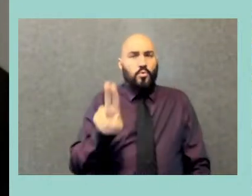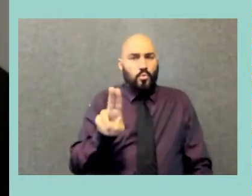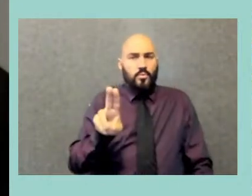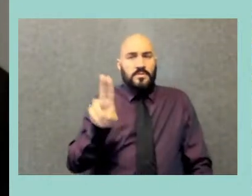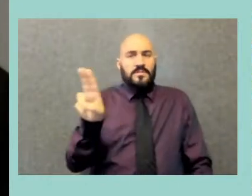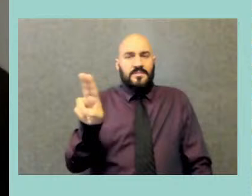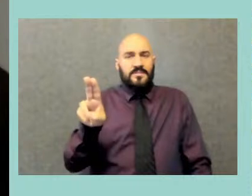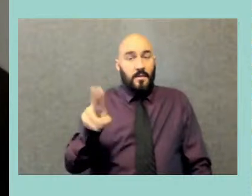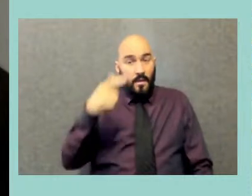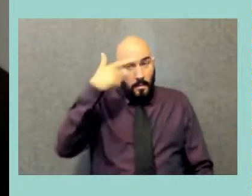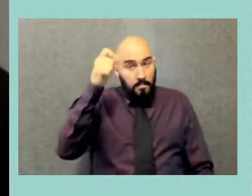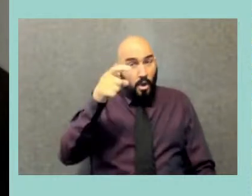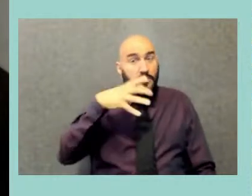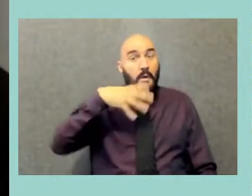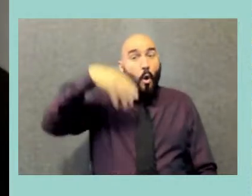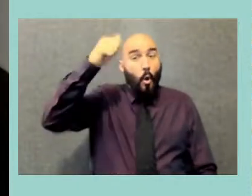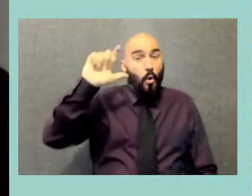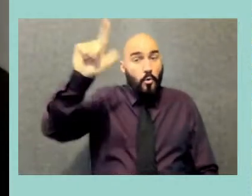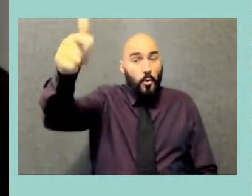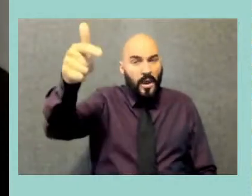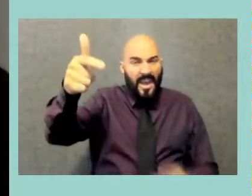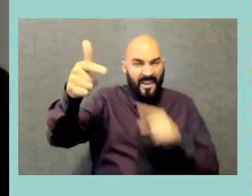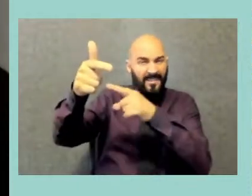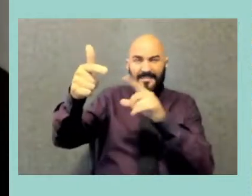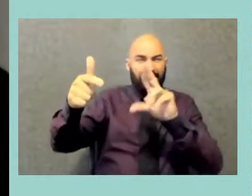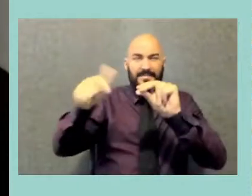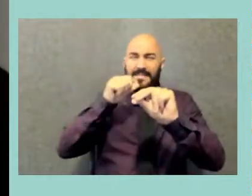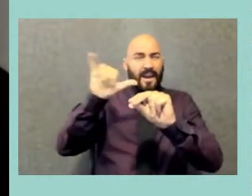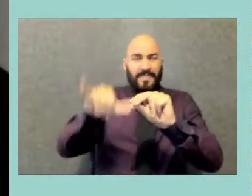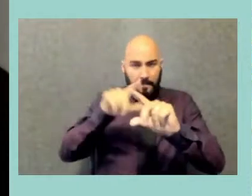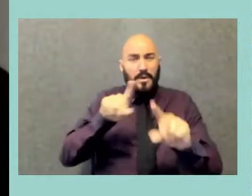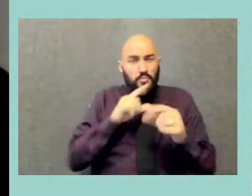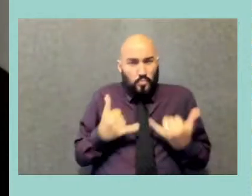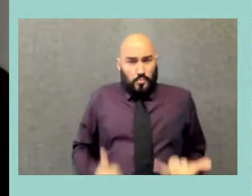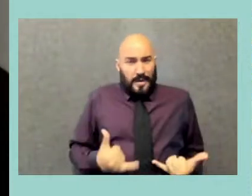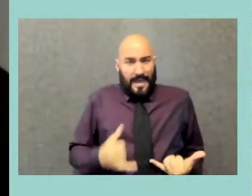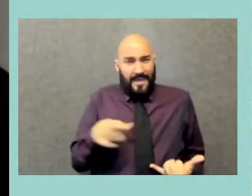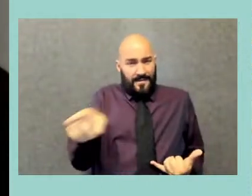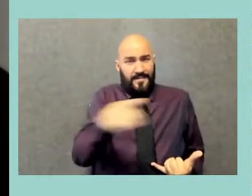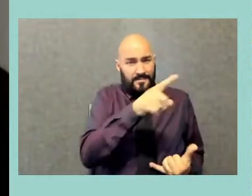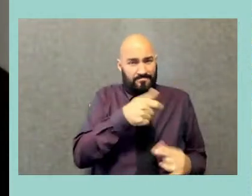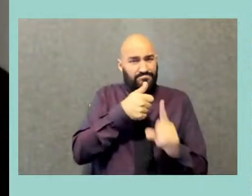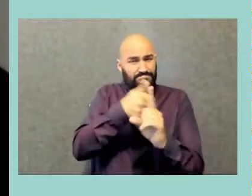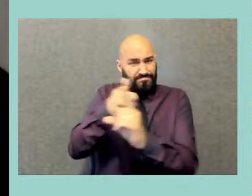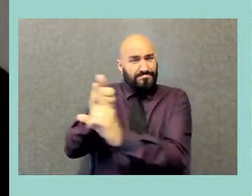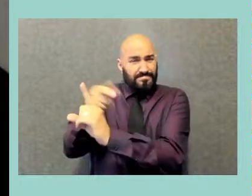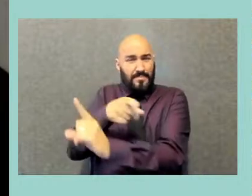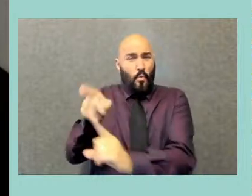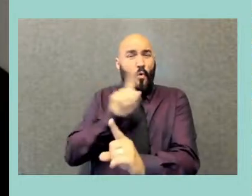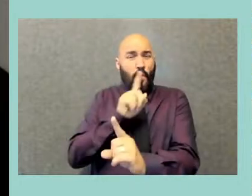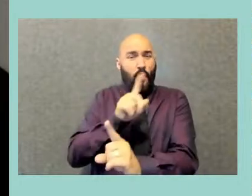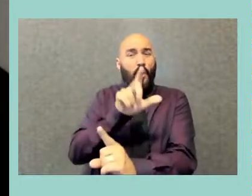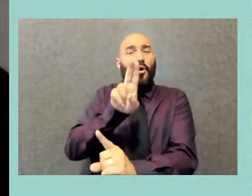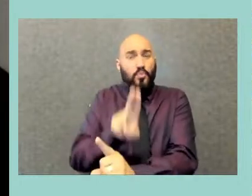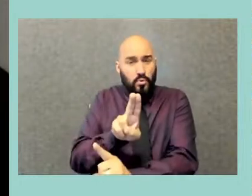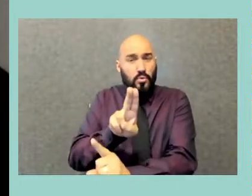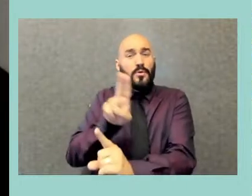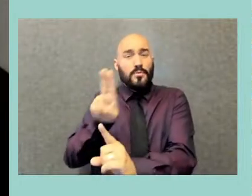Universalism, not because you will be an older adult later, but because you are UUs today.